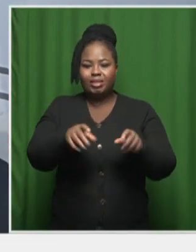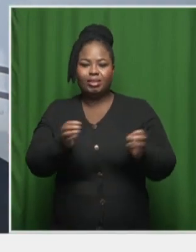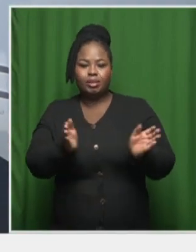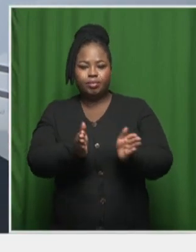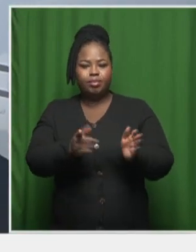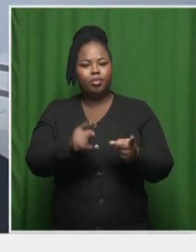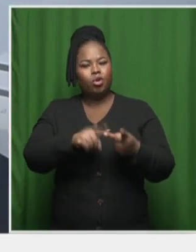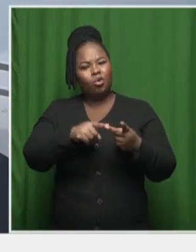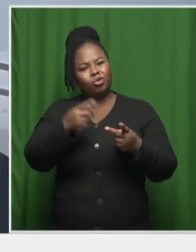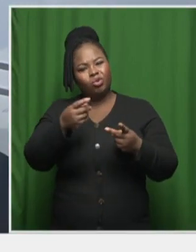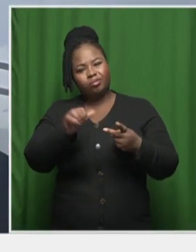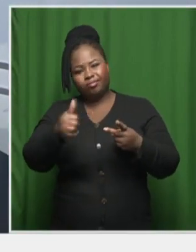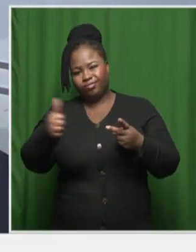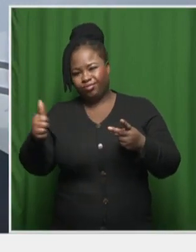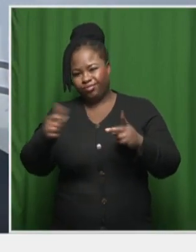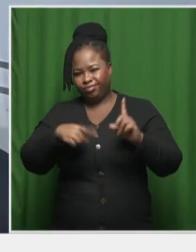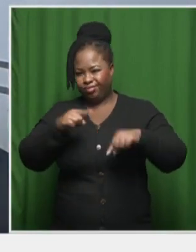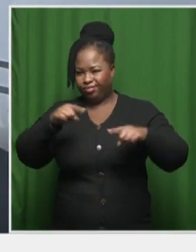wide.